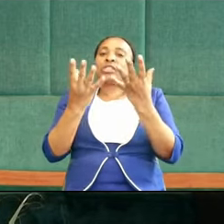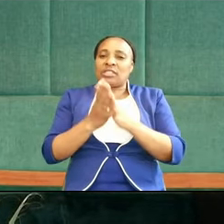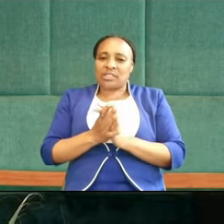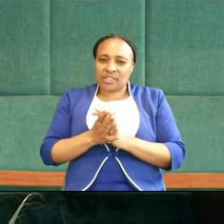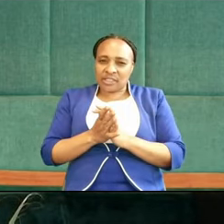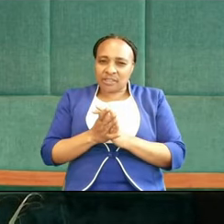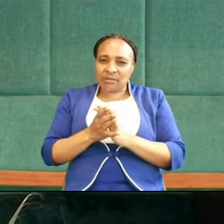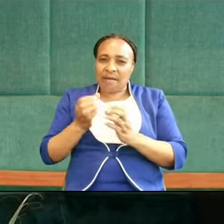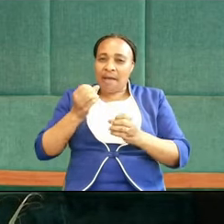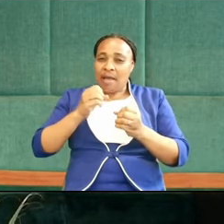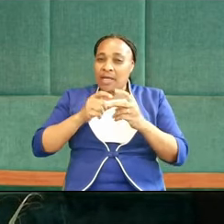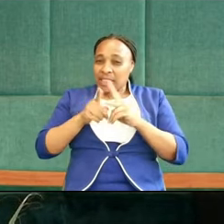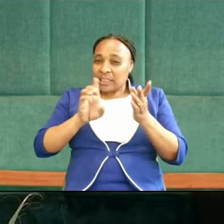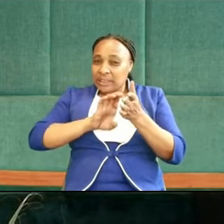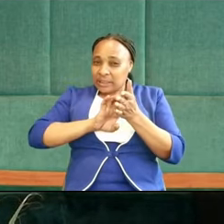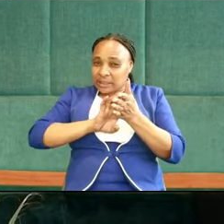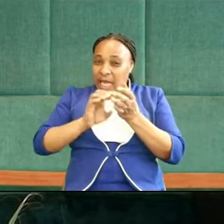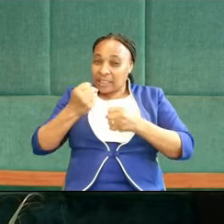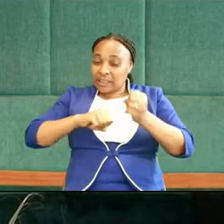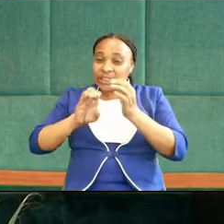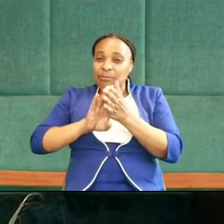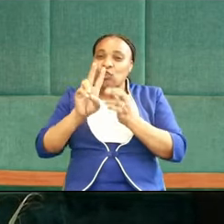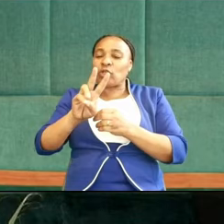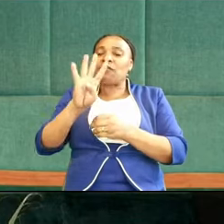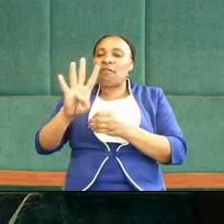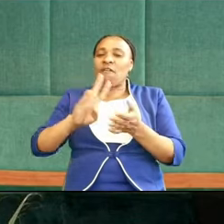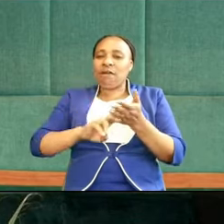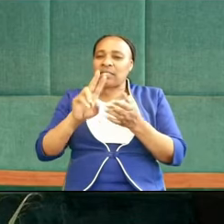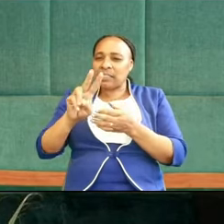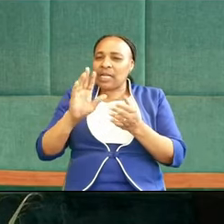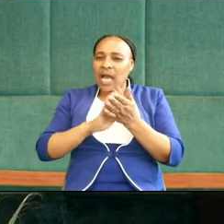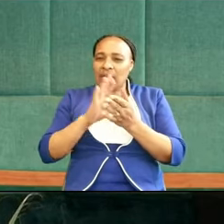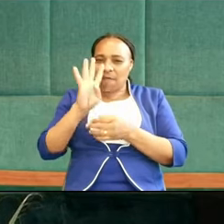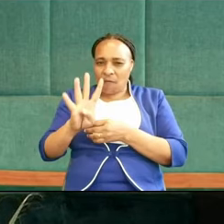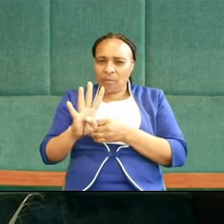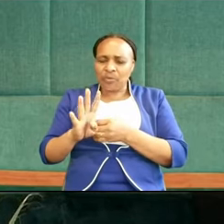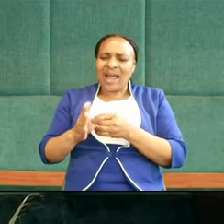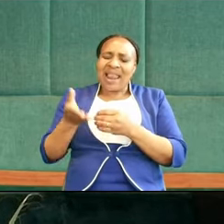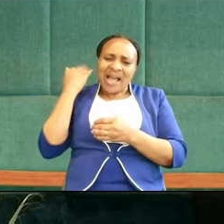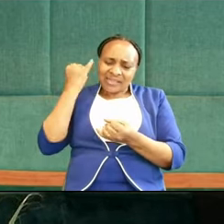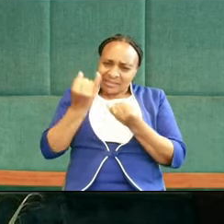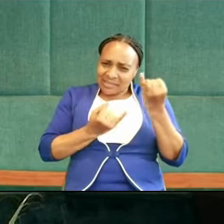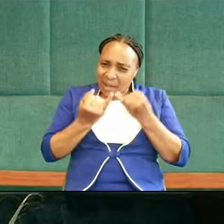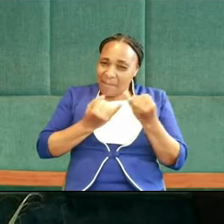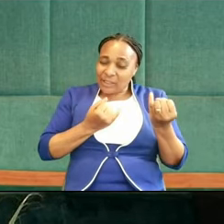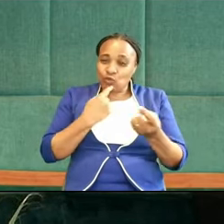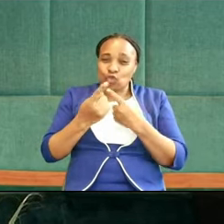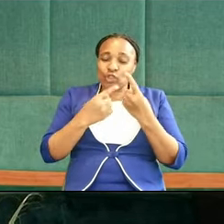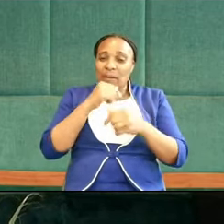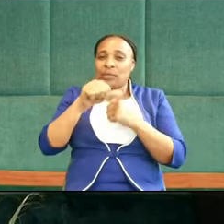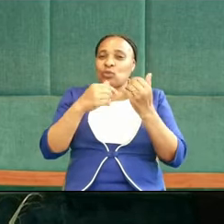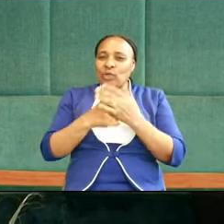verse 3 to verse 4. So on the first Sabbath or last Sabbath, we dealt with